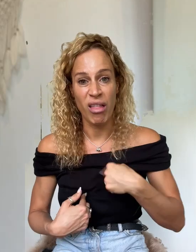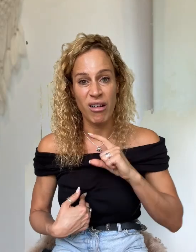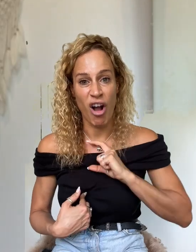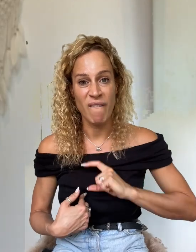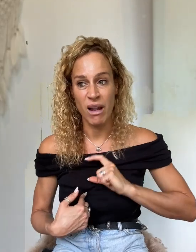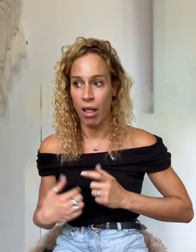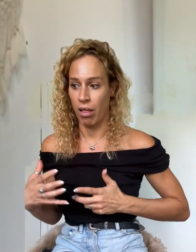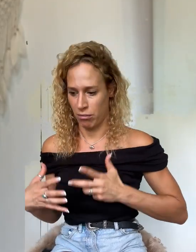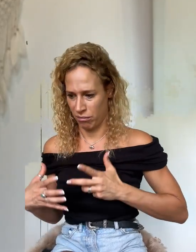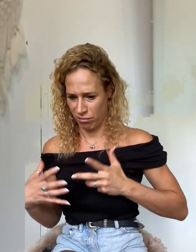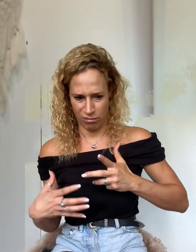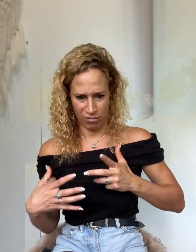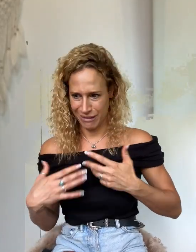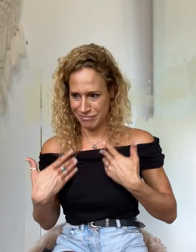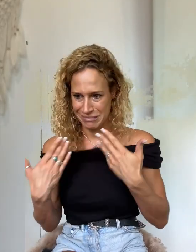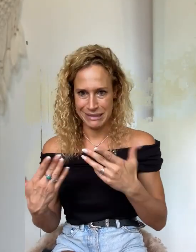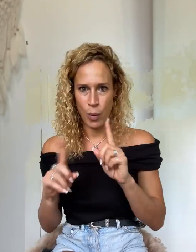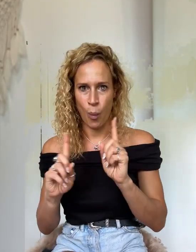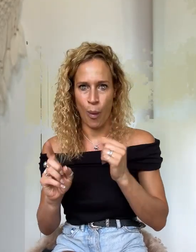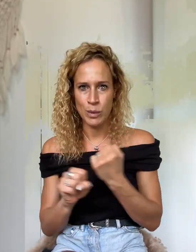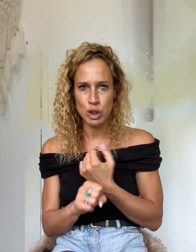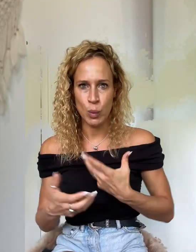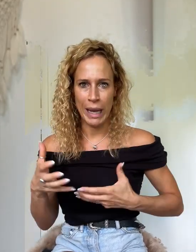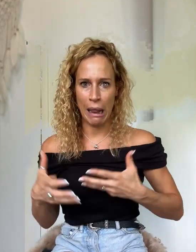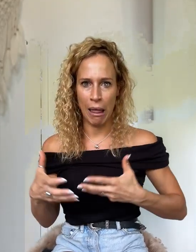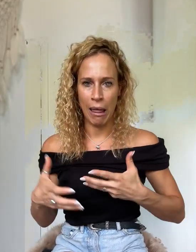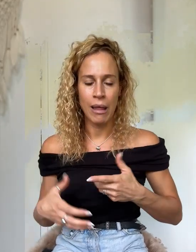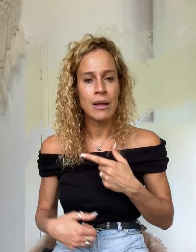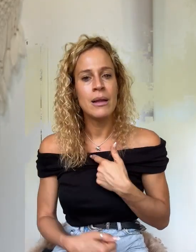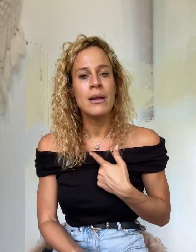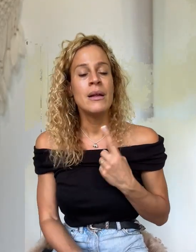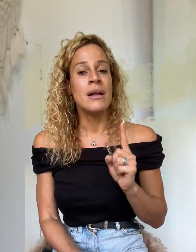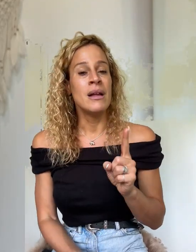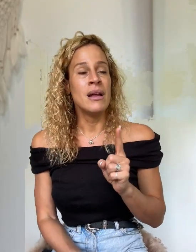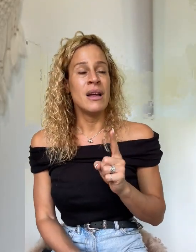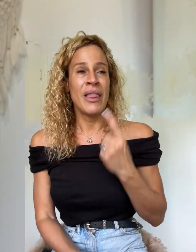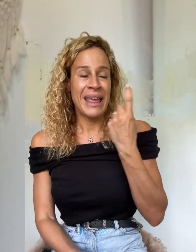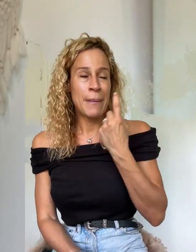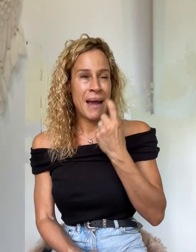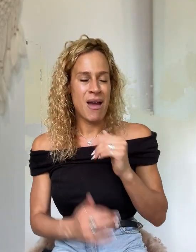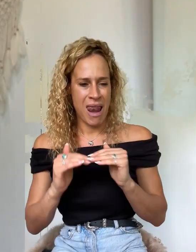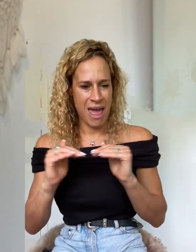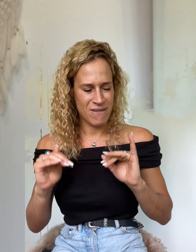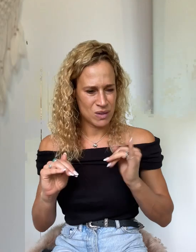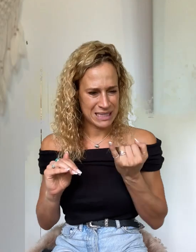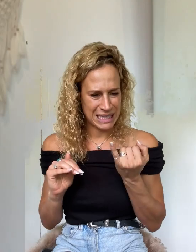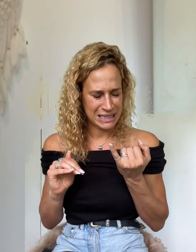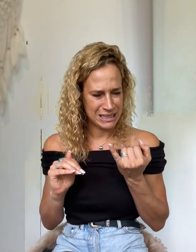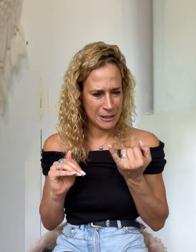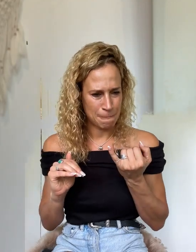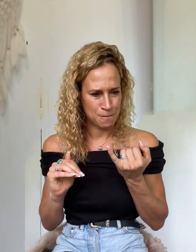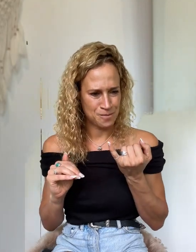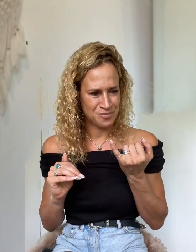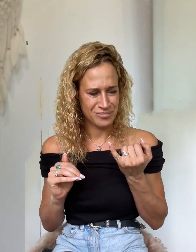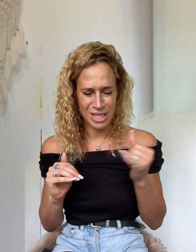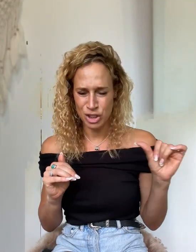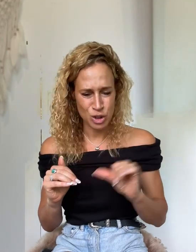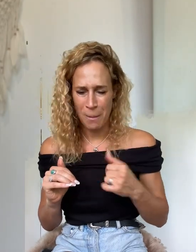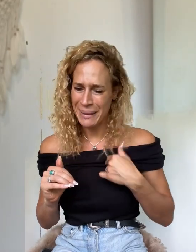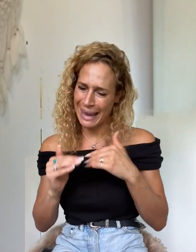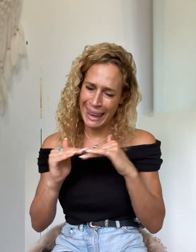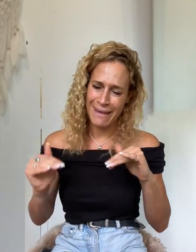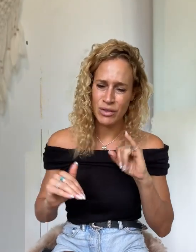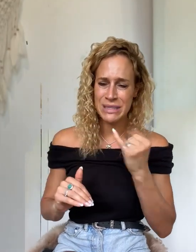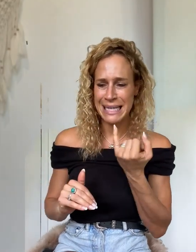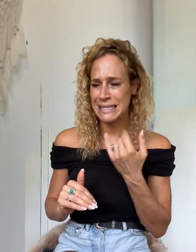that girl. And, you're thinking, oh, I shouldn't be a level 6, or I shouldn't be at